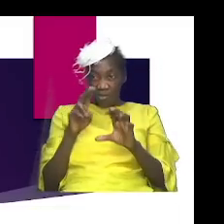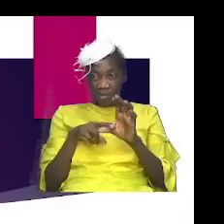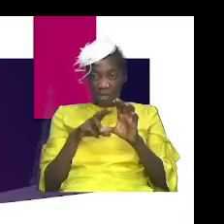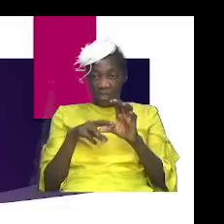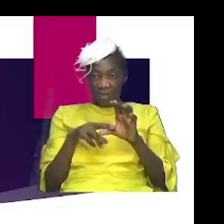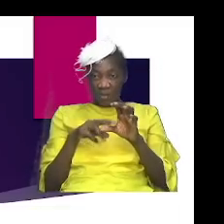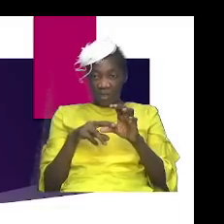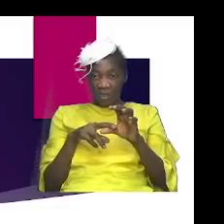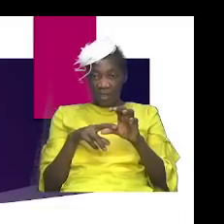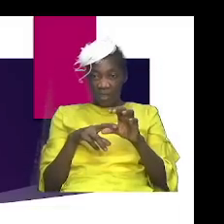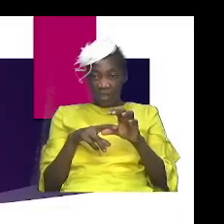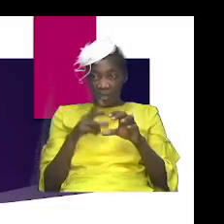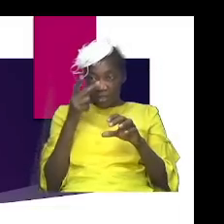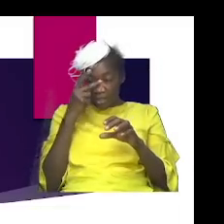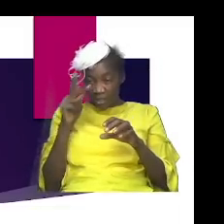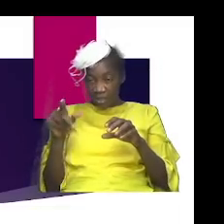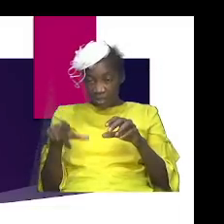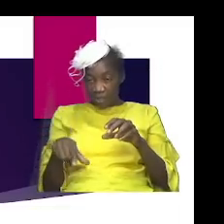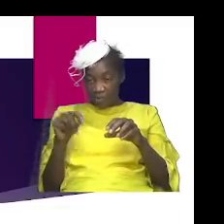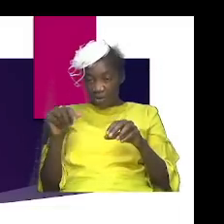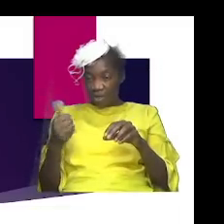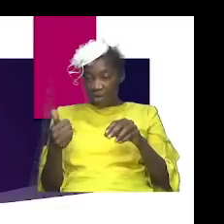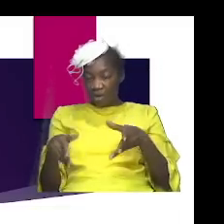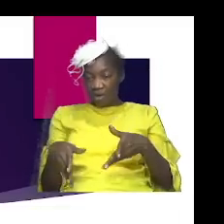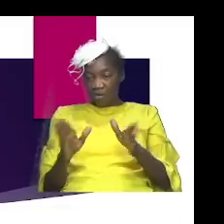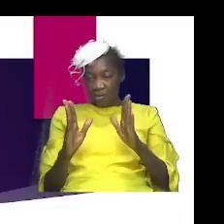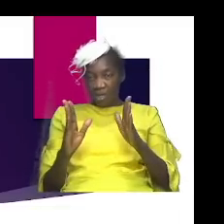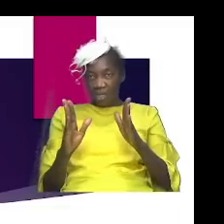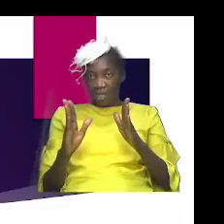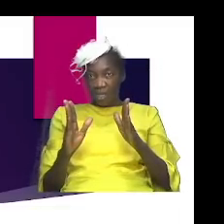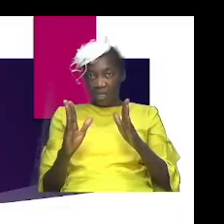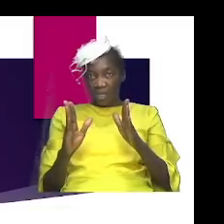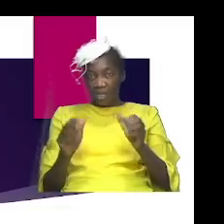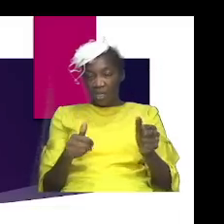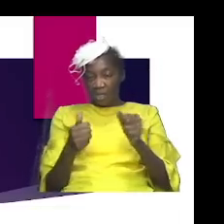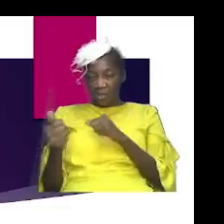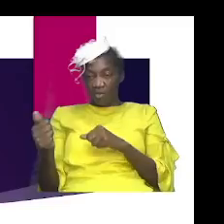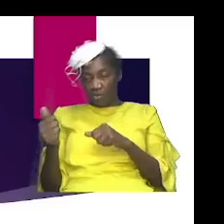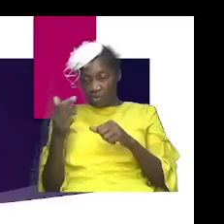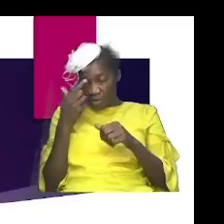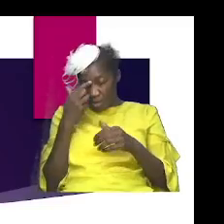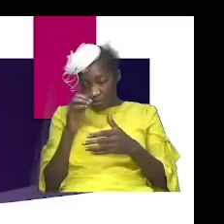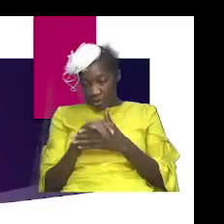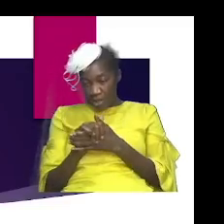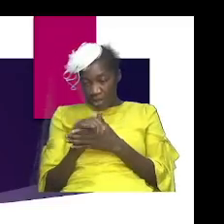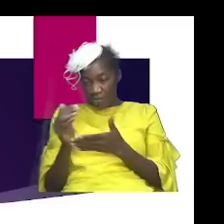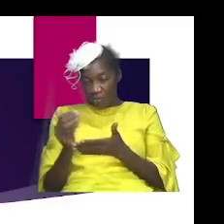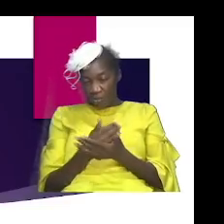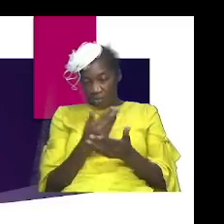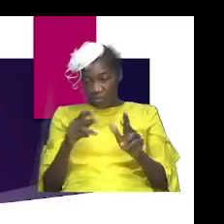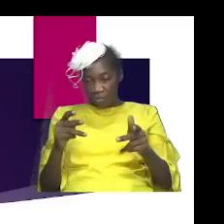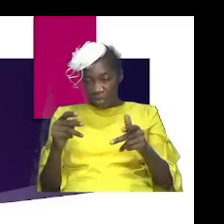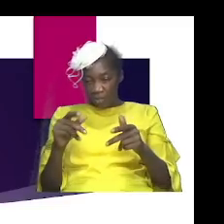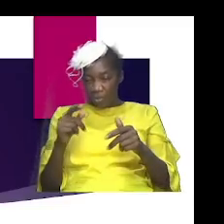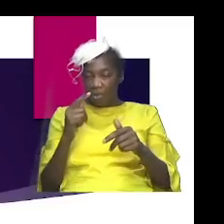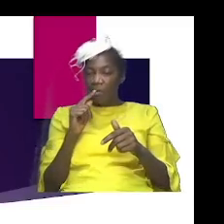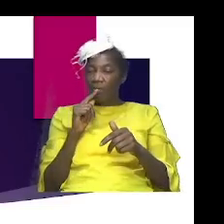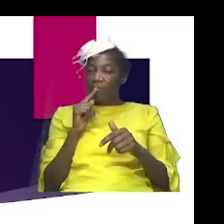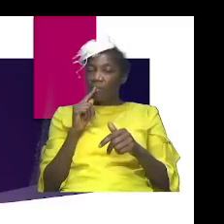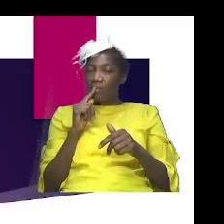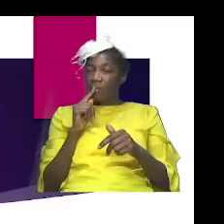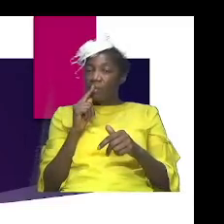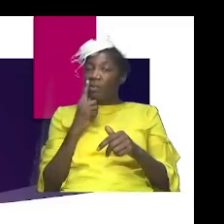get, we find out that it is the other way around. And I also strongly believe that there is some folks that are quiet. They